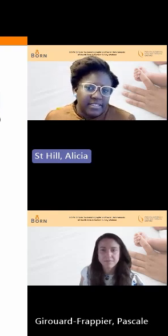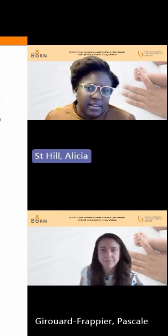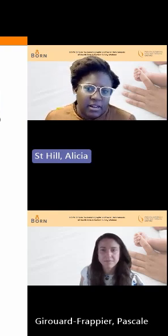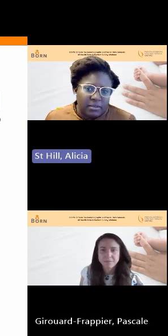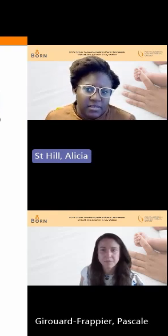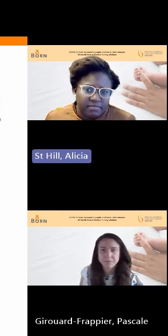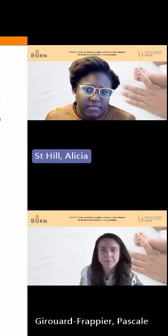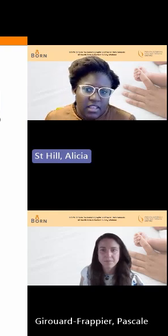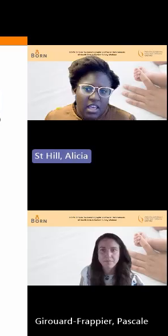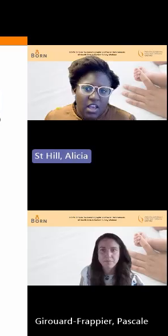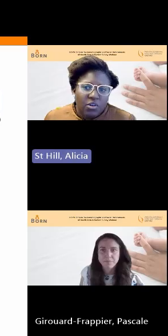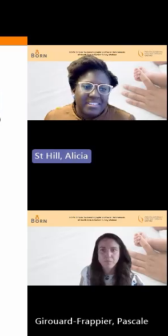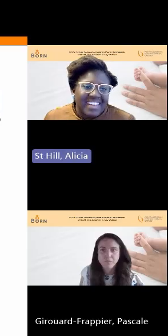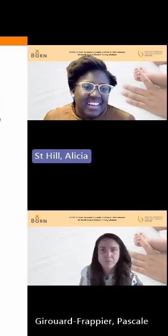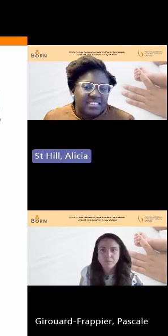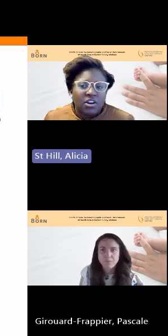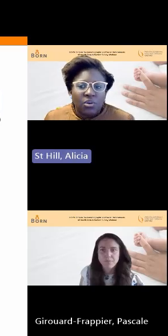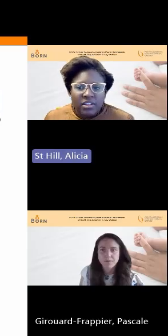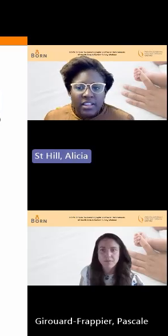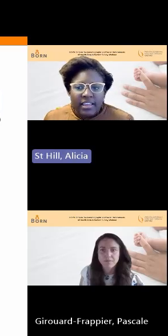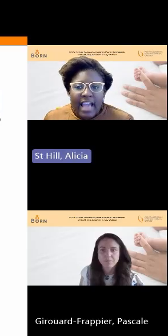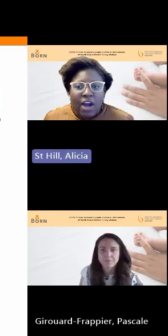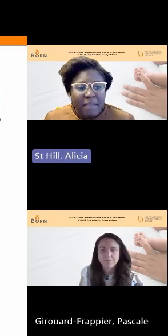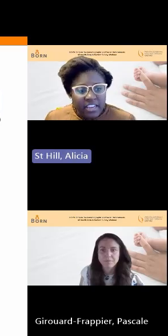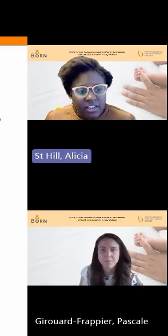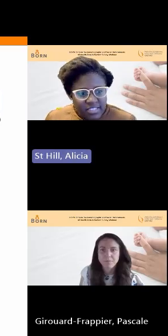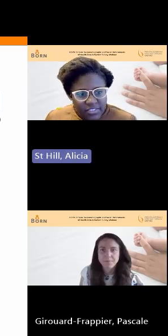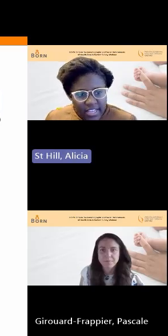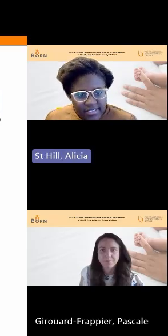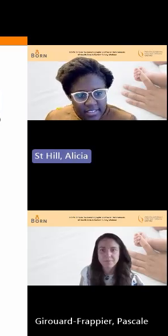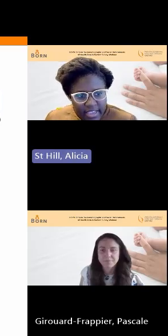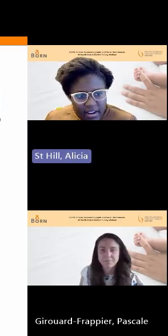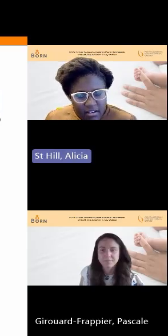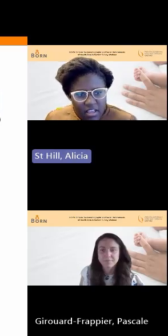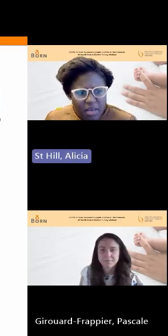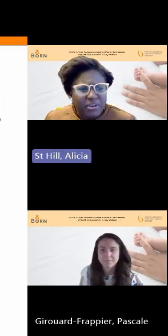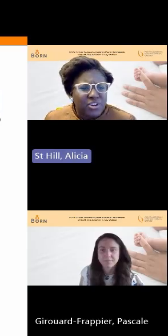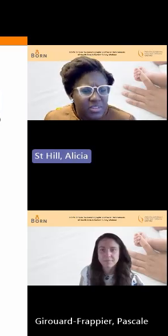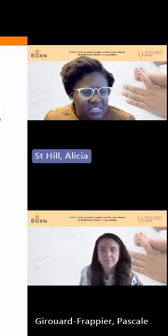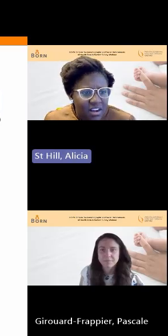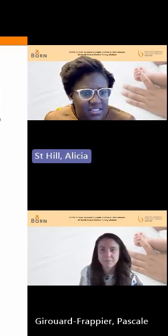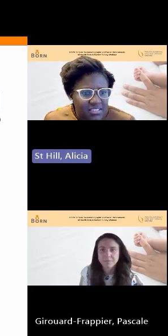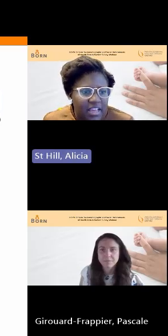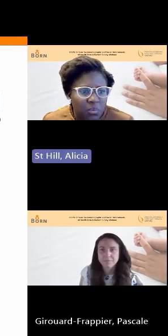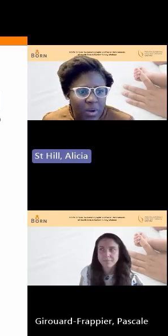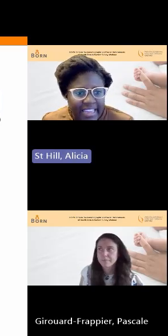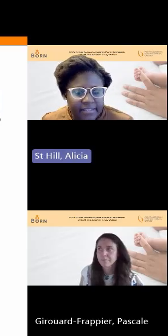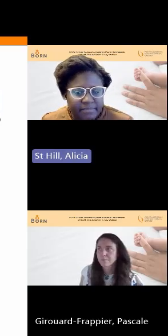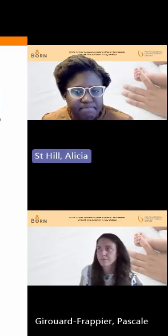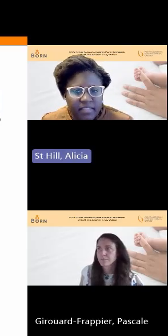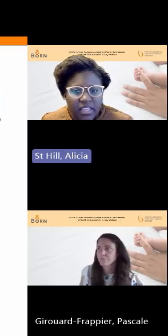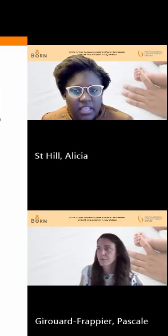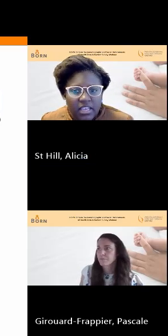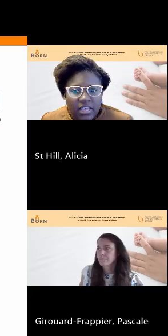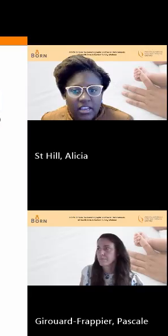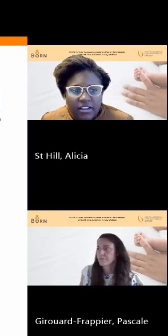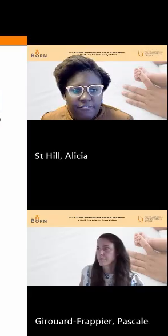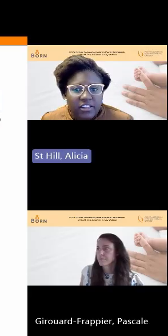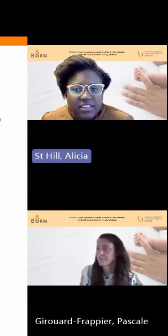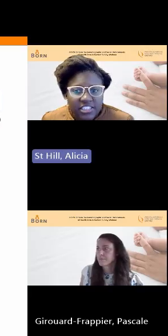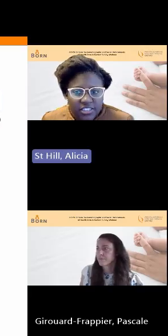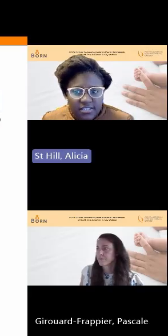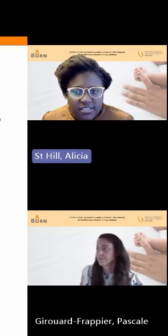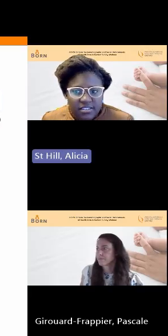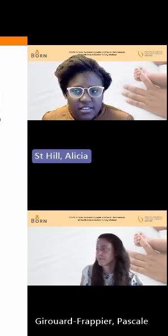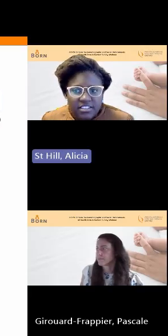barriers to best outcomes. We must ask not only how many are receiving excellent care, but who is not and why.